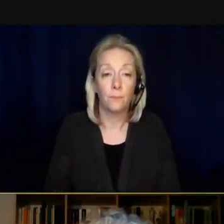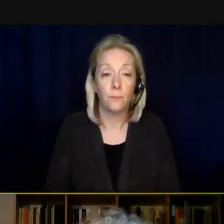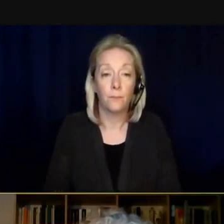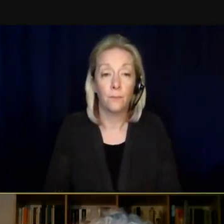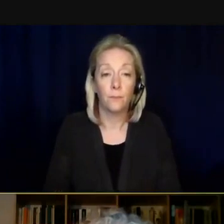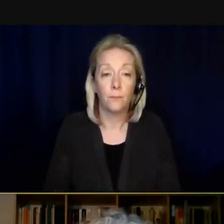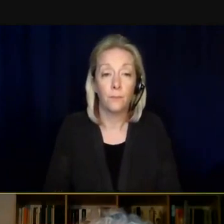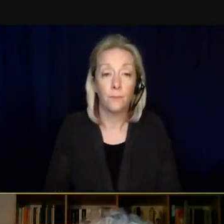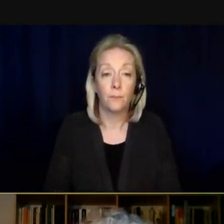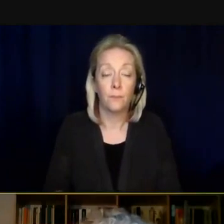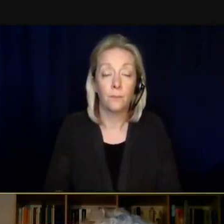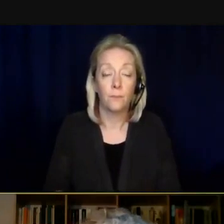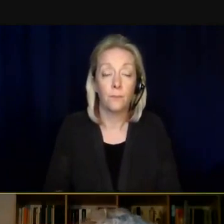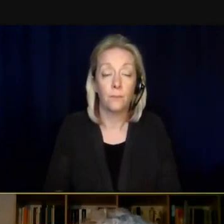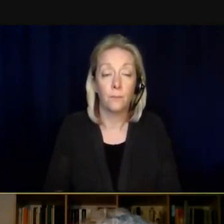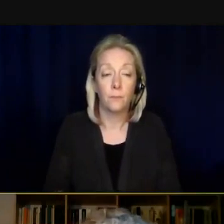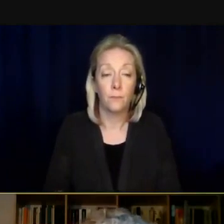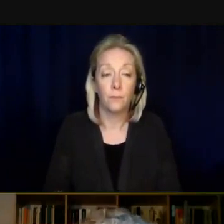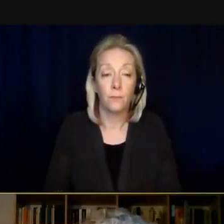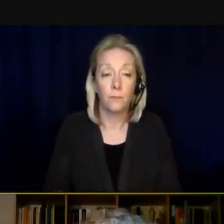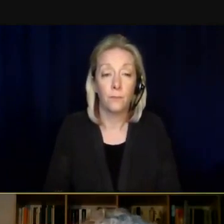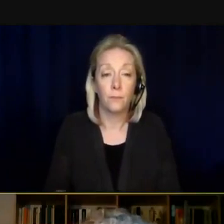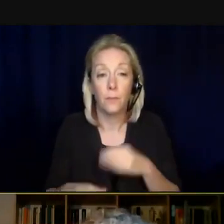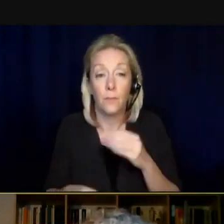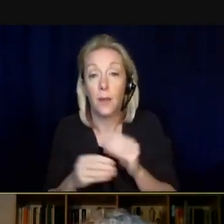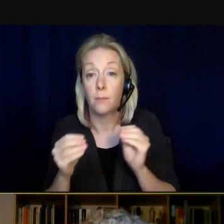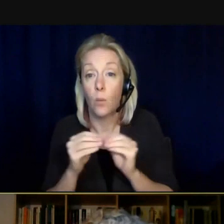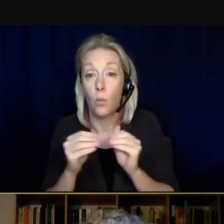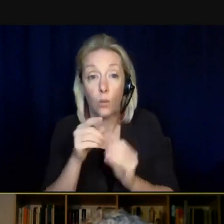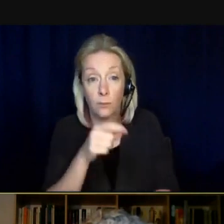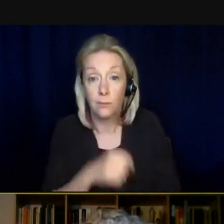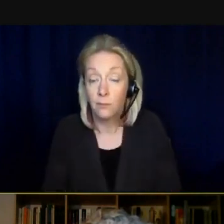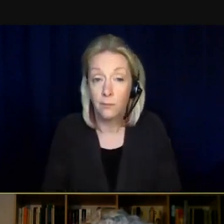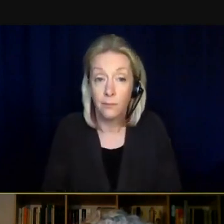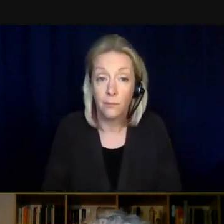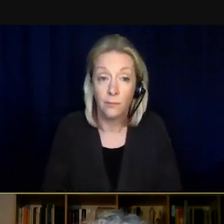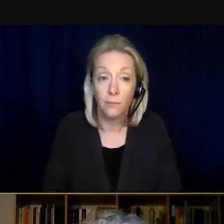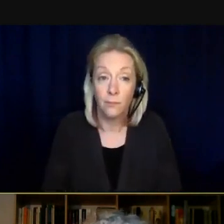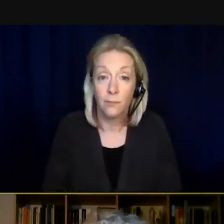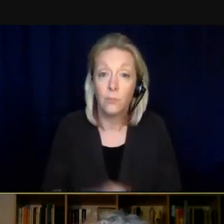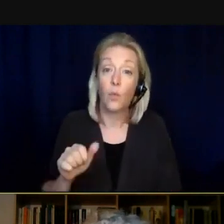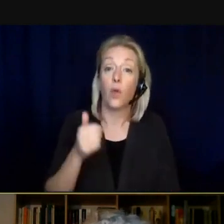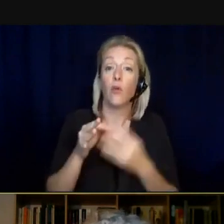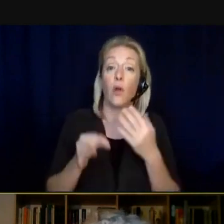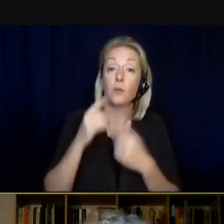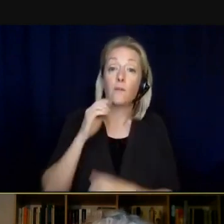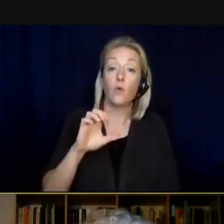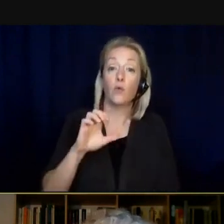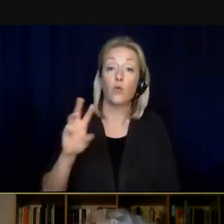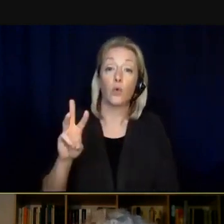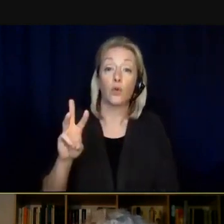So here, okay, we can add another one. So here's another way to do your crossword